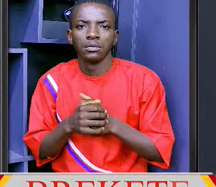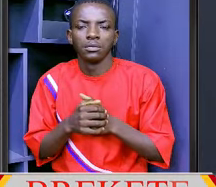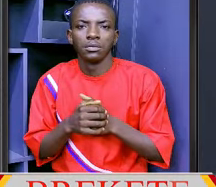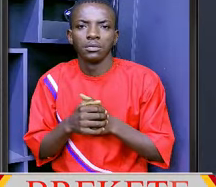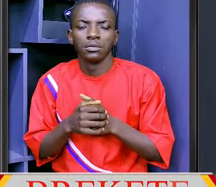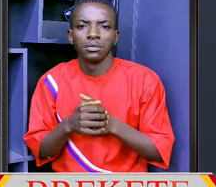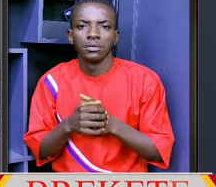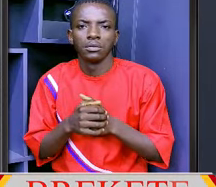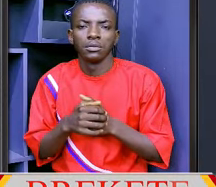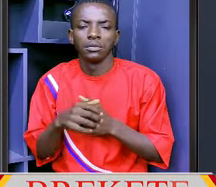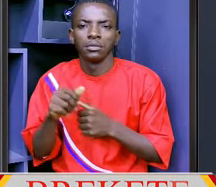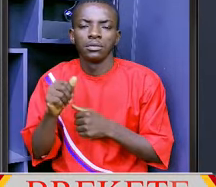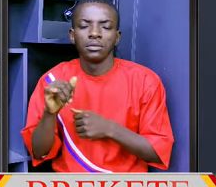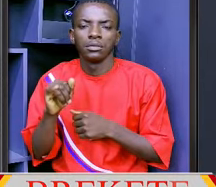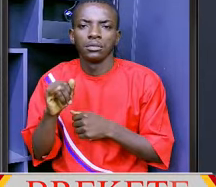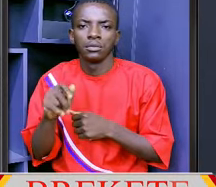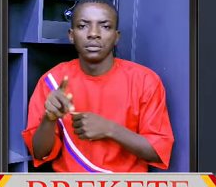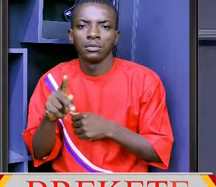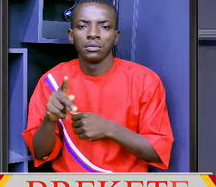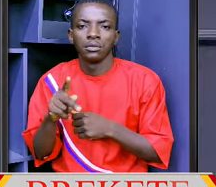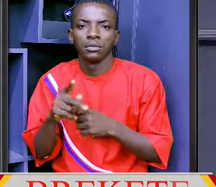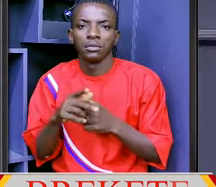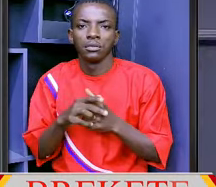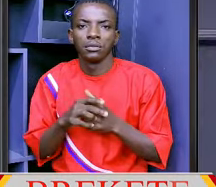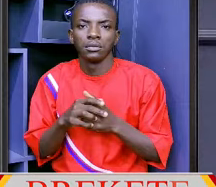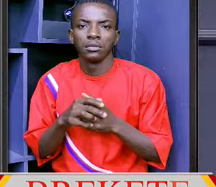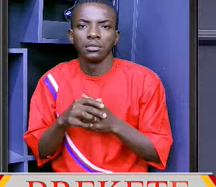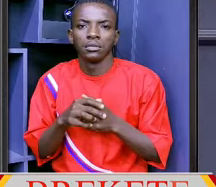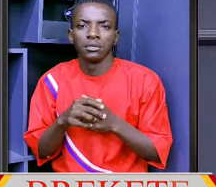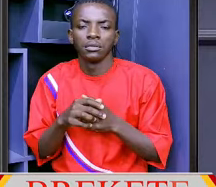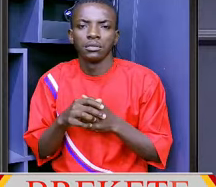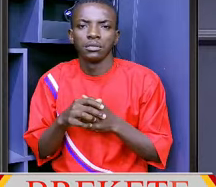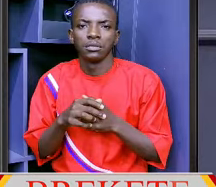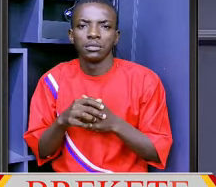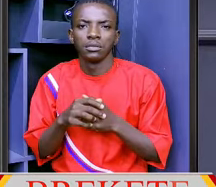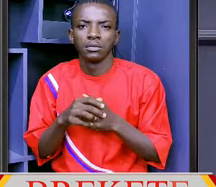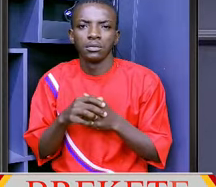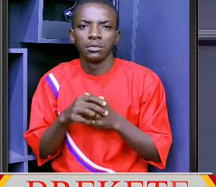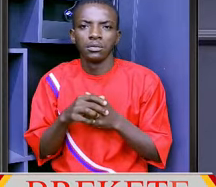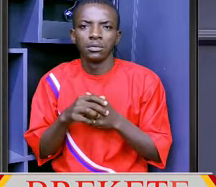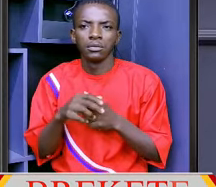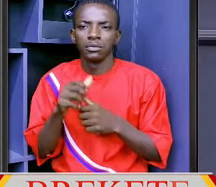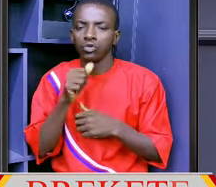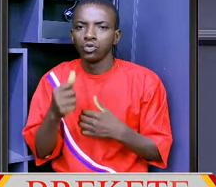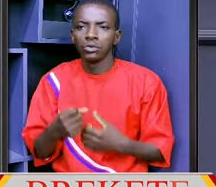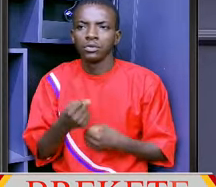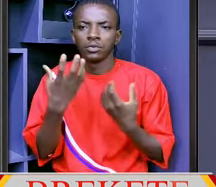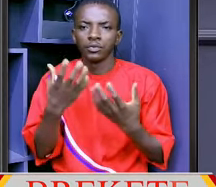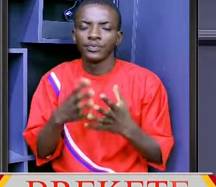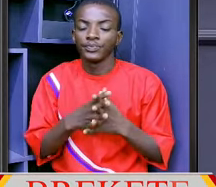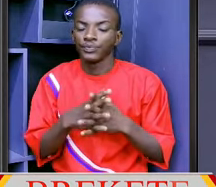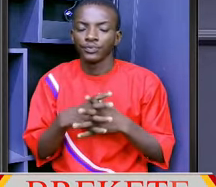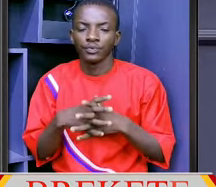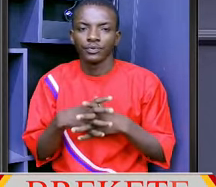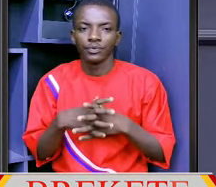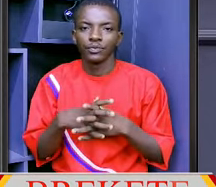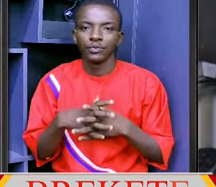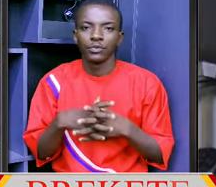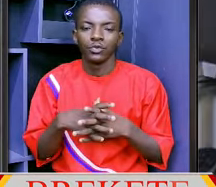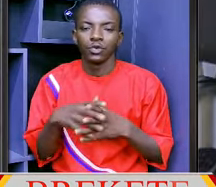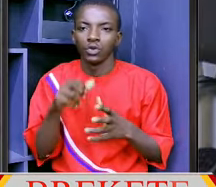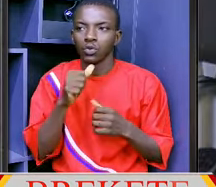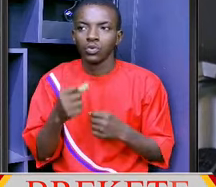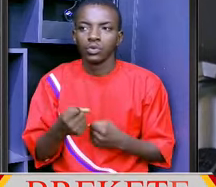Dr. Ike, am I shouting? No, you. I'm shouting, ba? No, I know here you shout. I'm